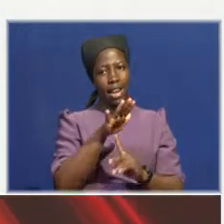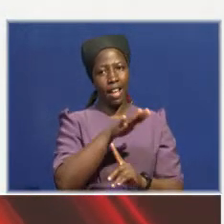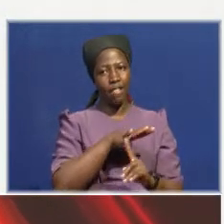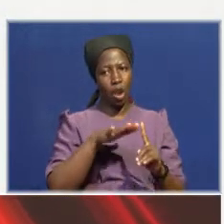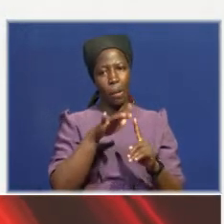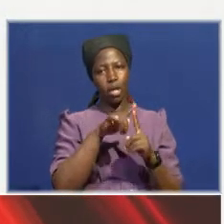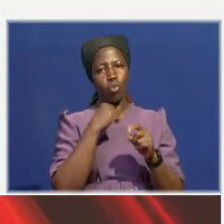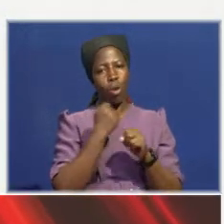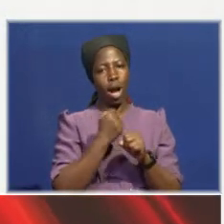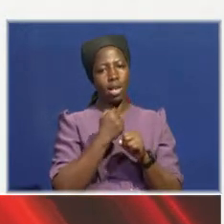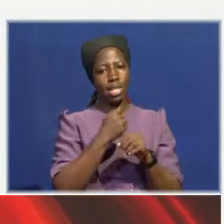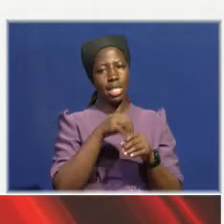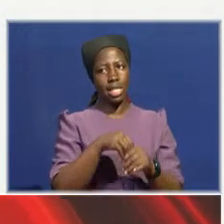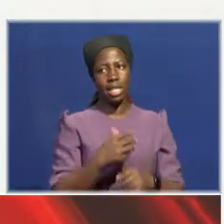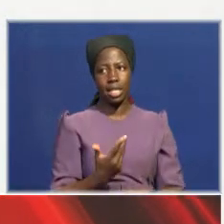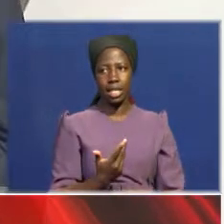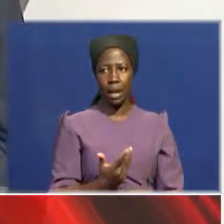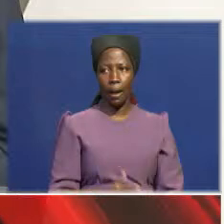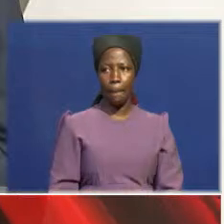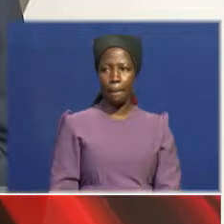to operate in.